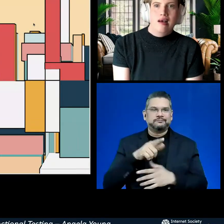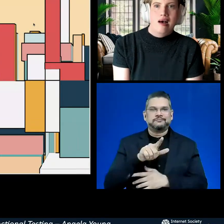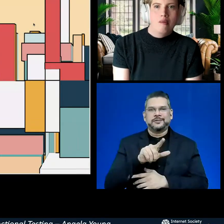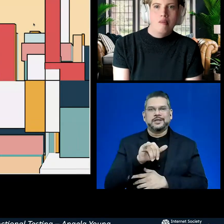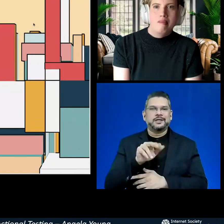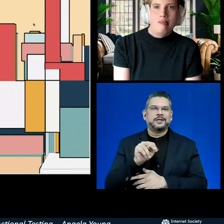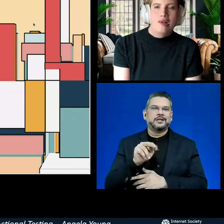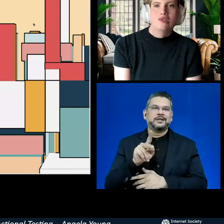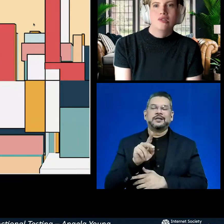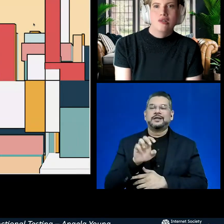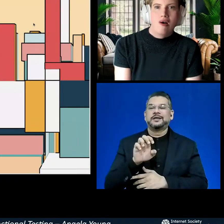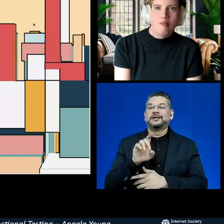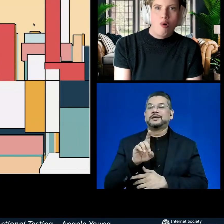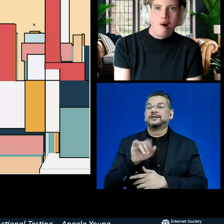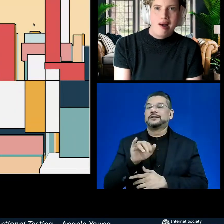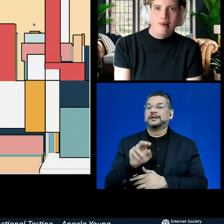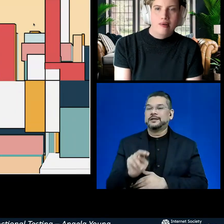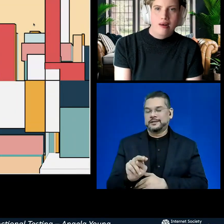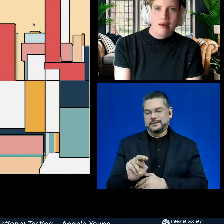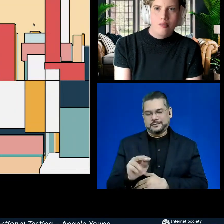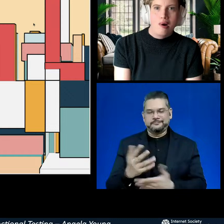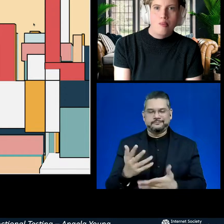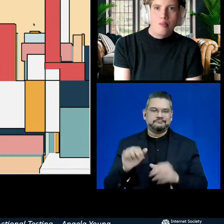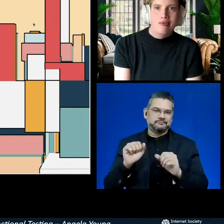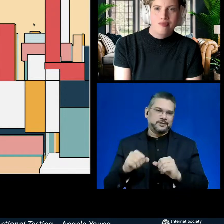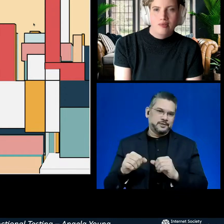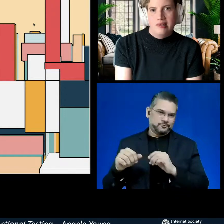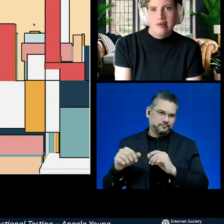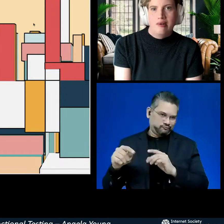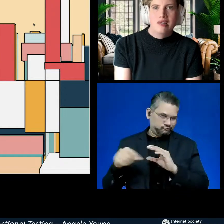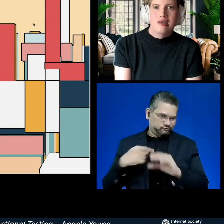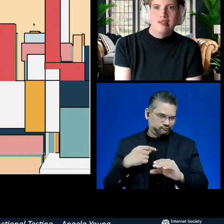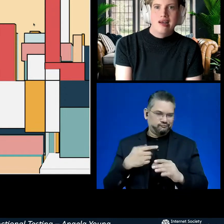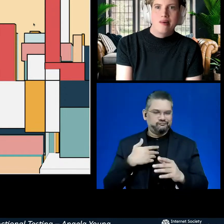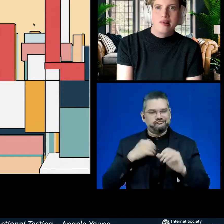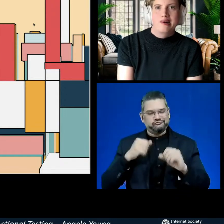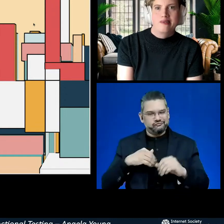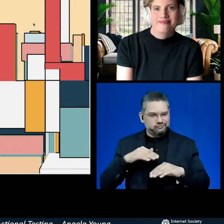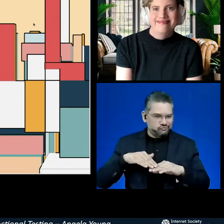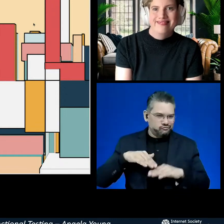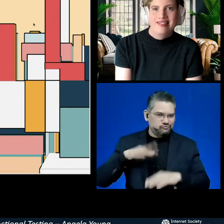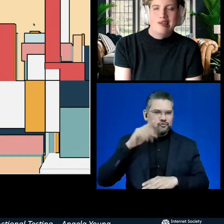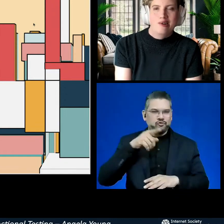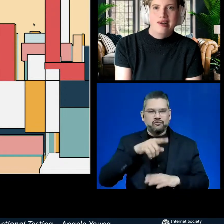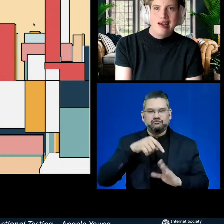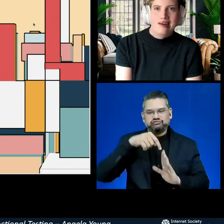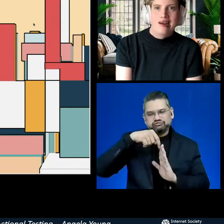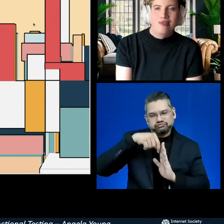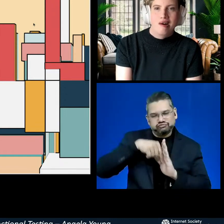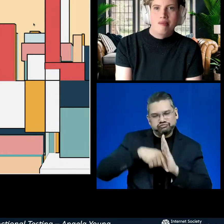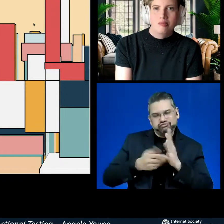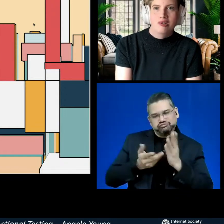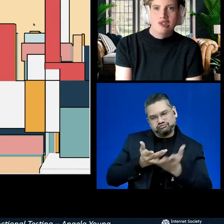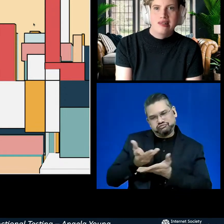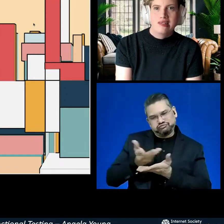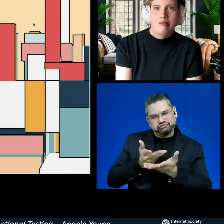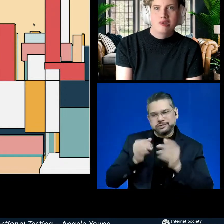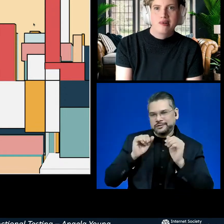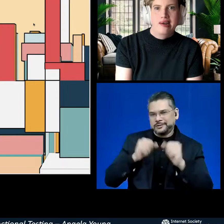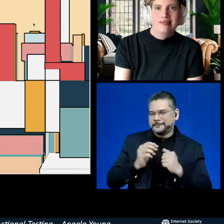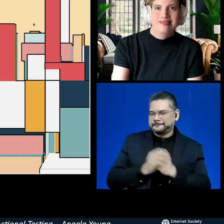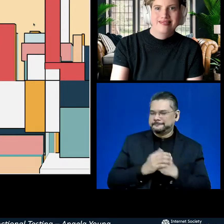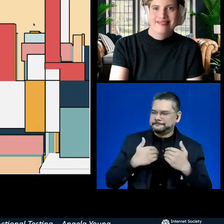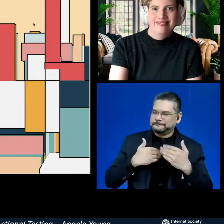LinkedIn. It would be my pleasure to talk more about what we've discussed today with you. Thank you again, and I very much appreciate